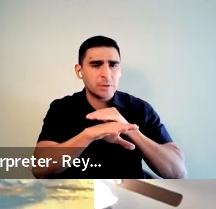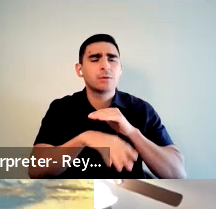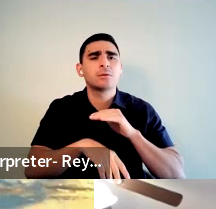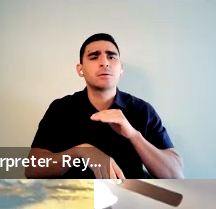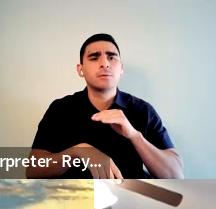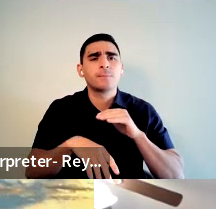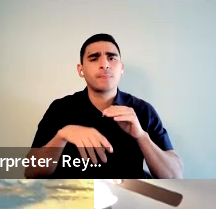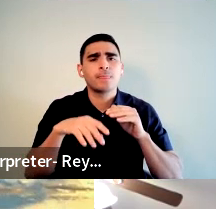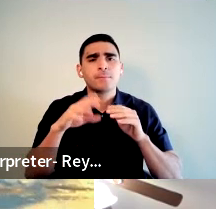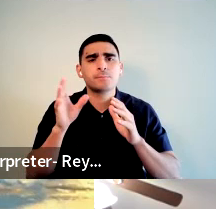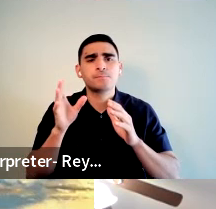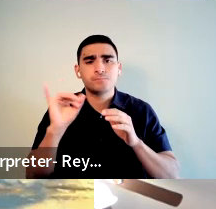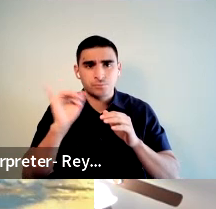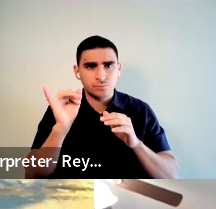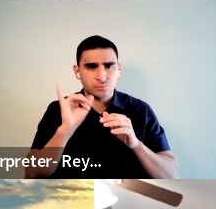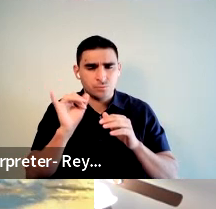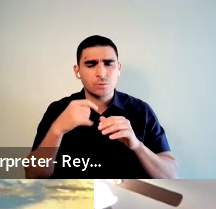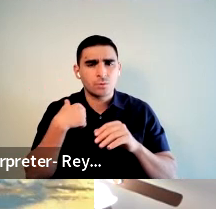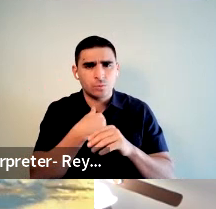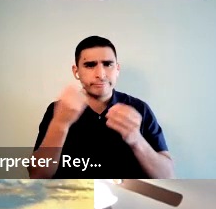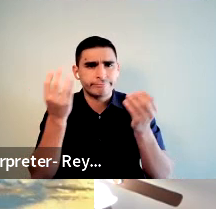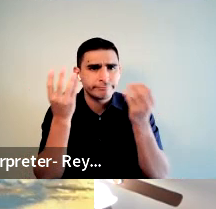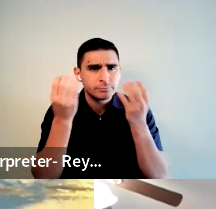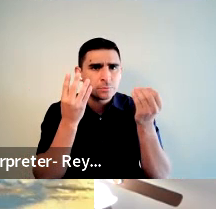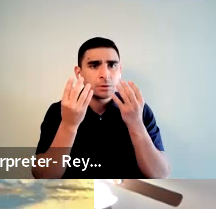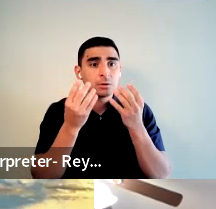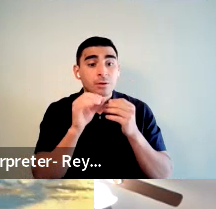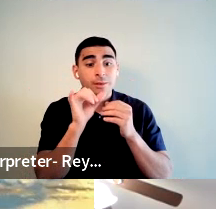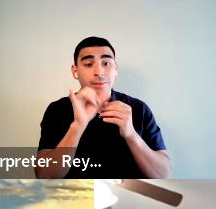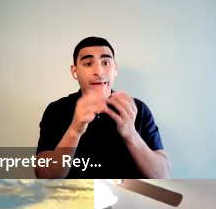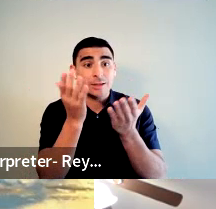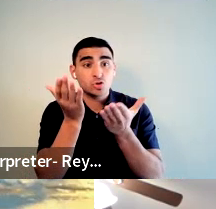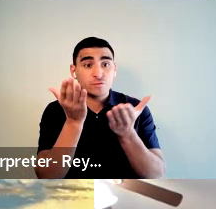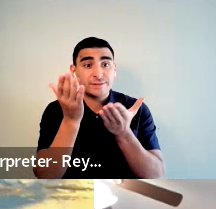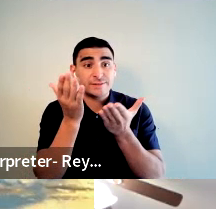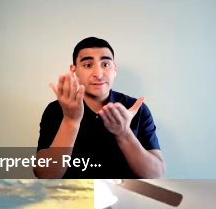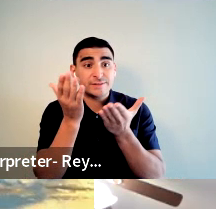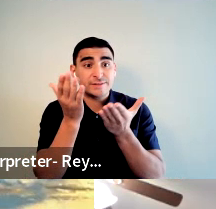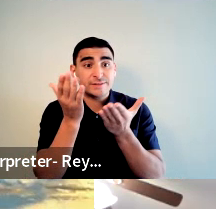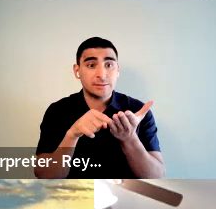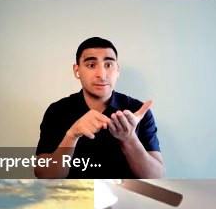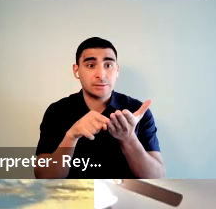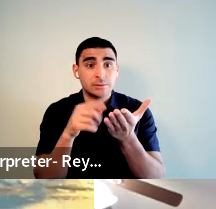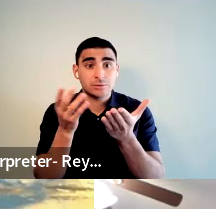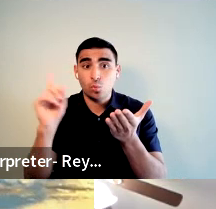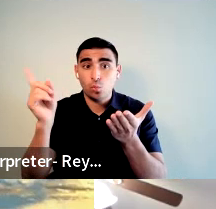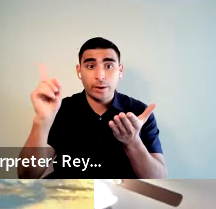from working group members that it really helps when that service is provided in an area